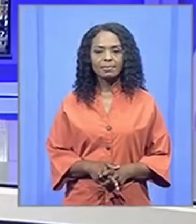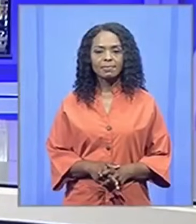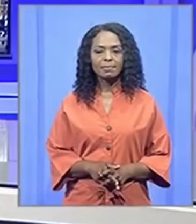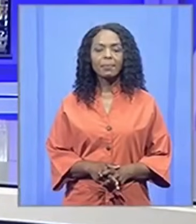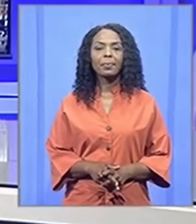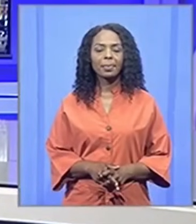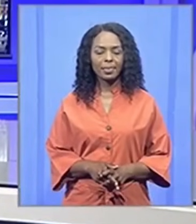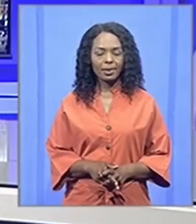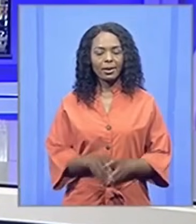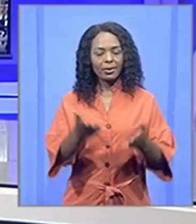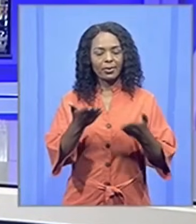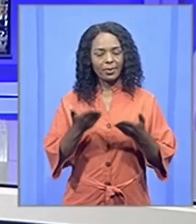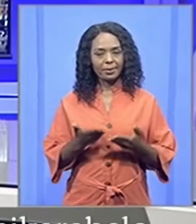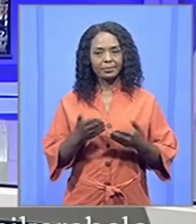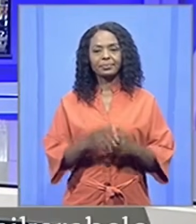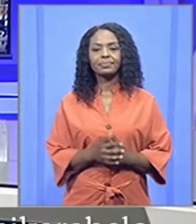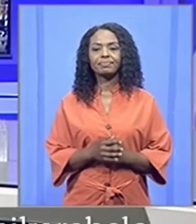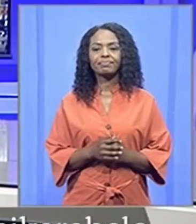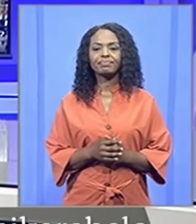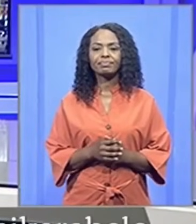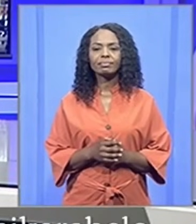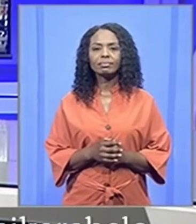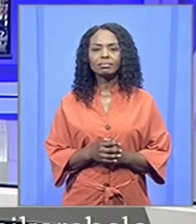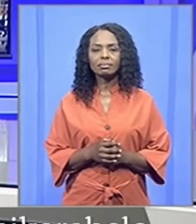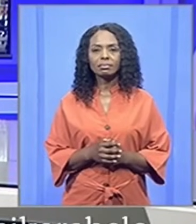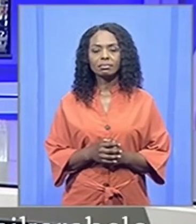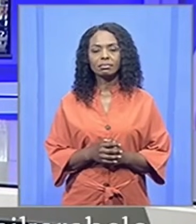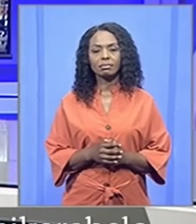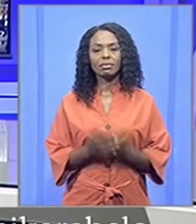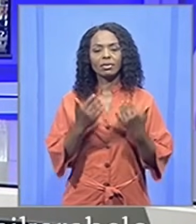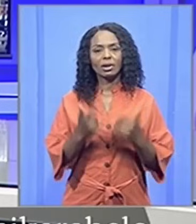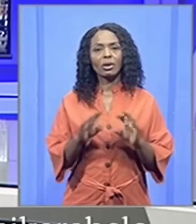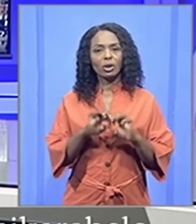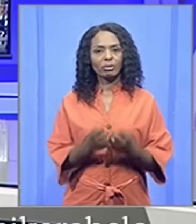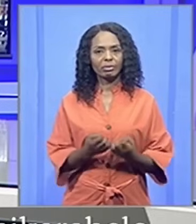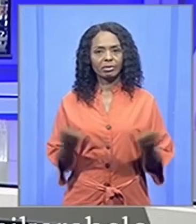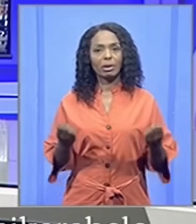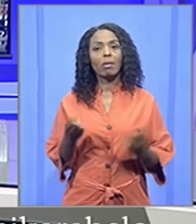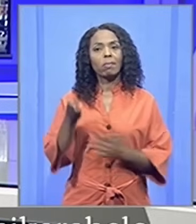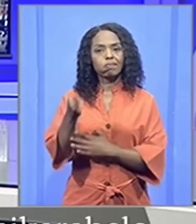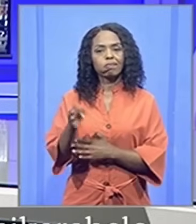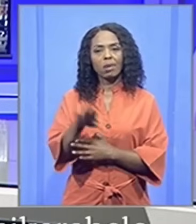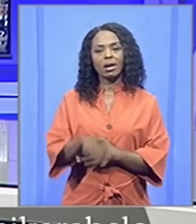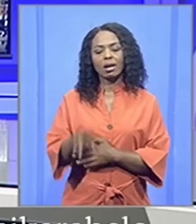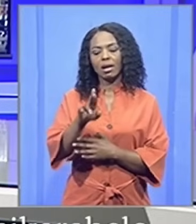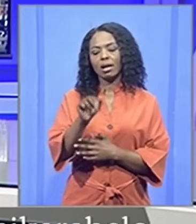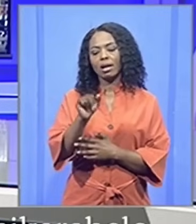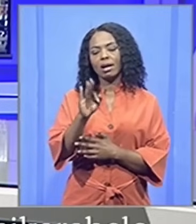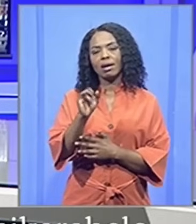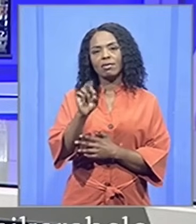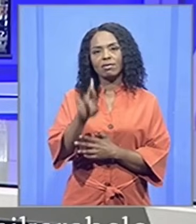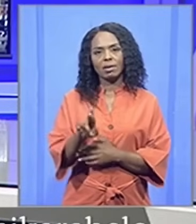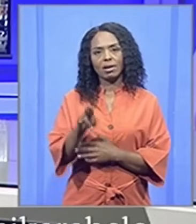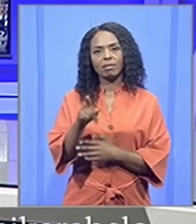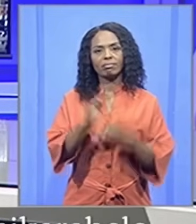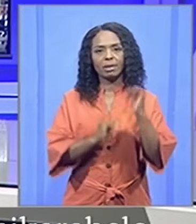Re sa la amogela go rometšwe didirišwa ka molwaneng wa Rafa go tsošološa le go aga leswa ditsela ka